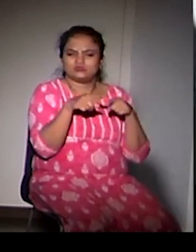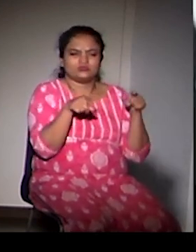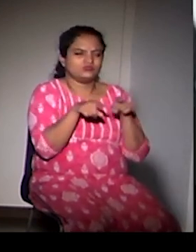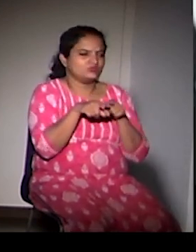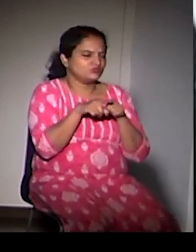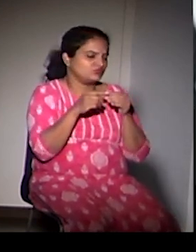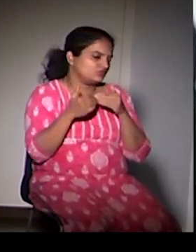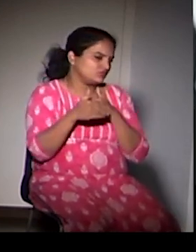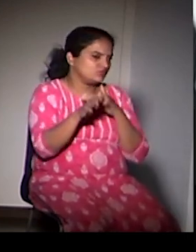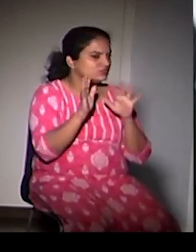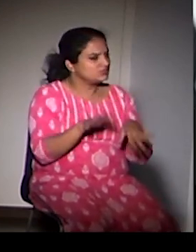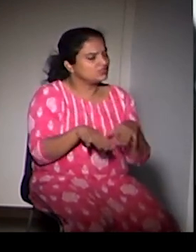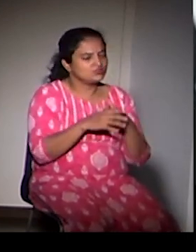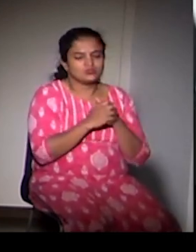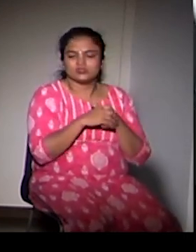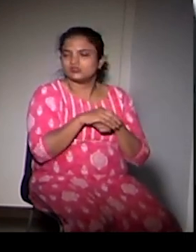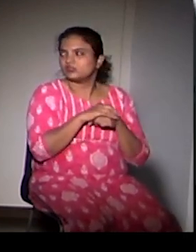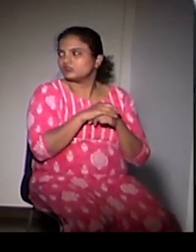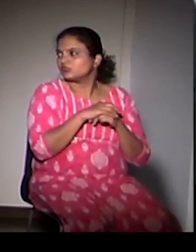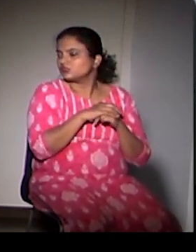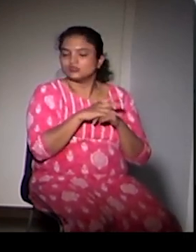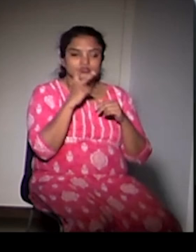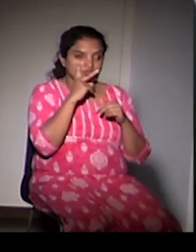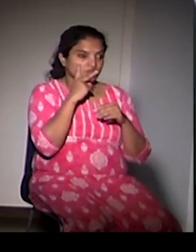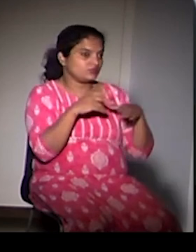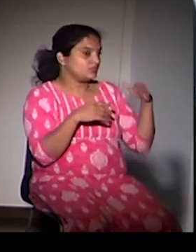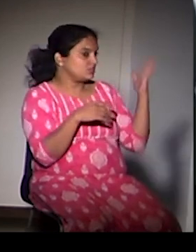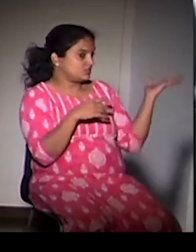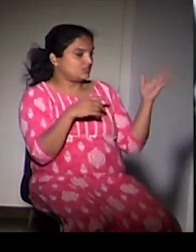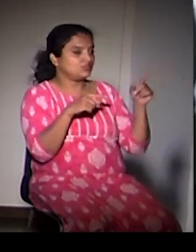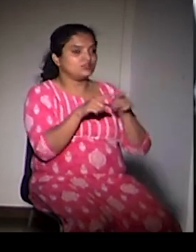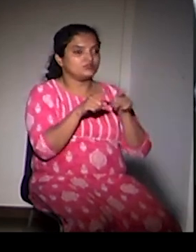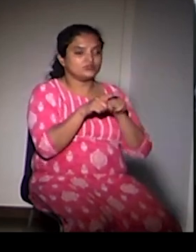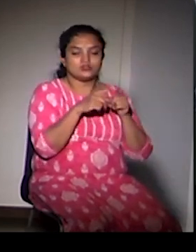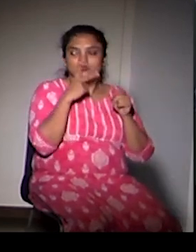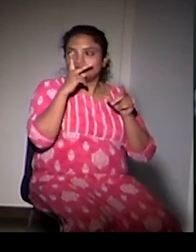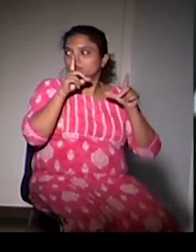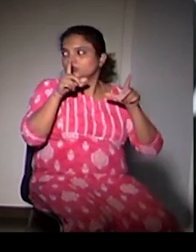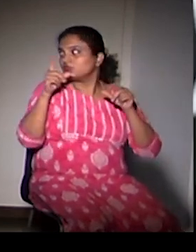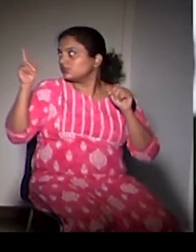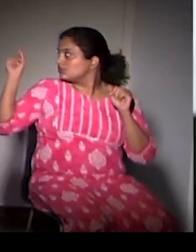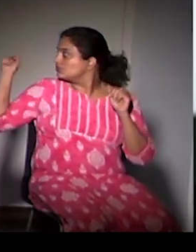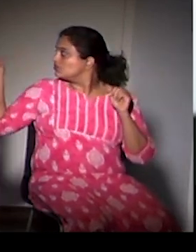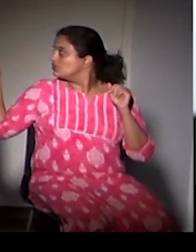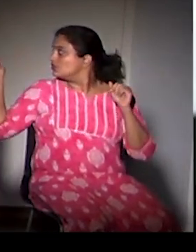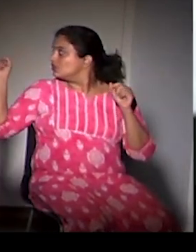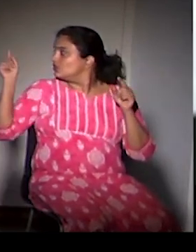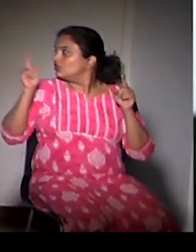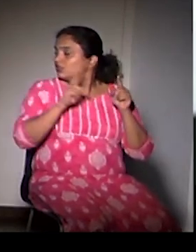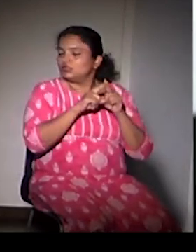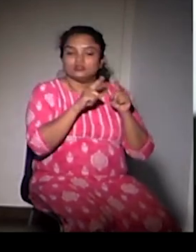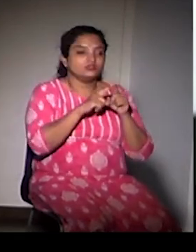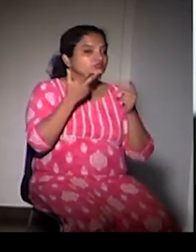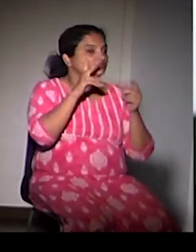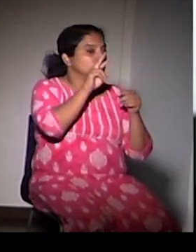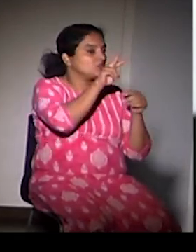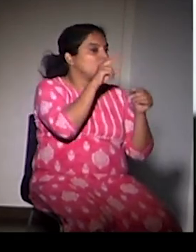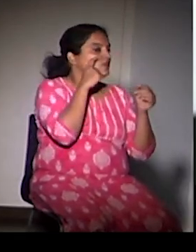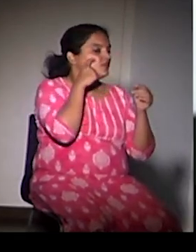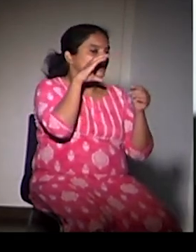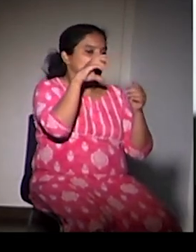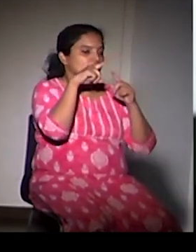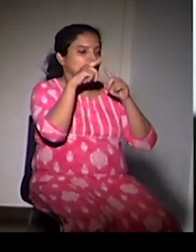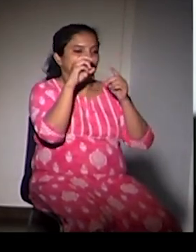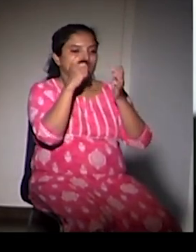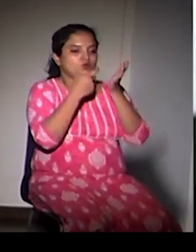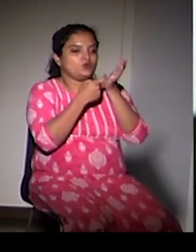tiles. On the left, we've got just an example of a cut tile in the Victoria and Albert Museum.